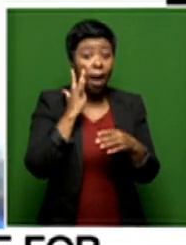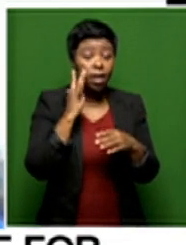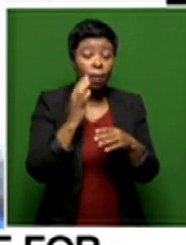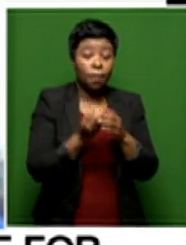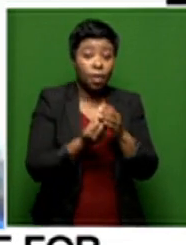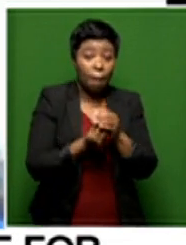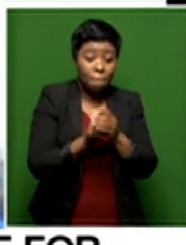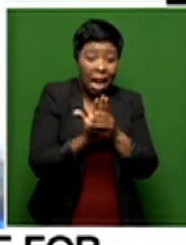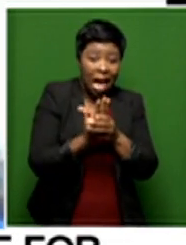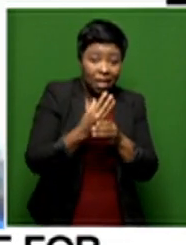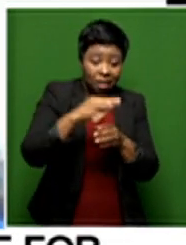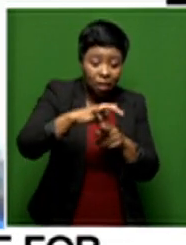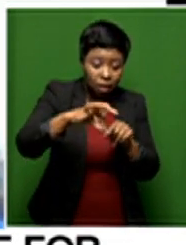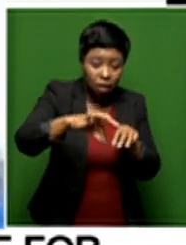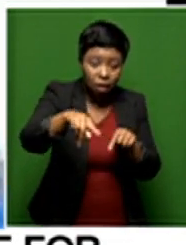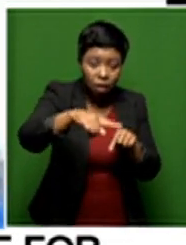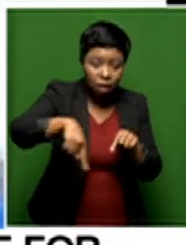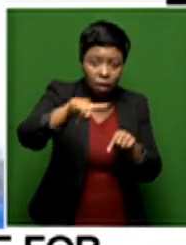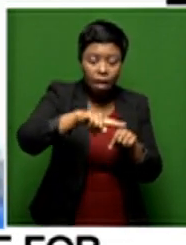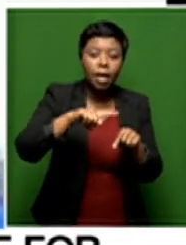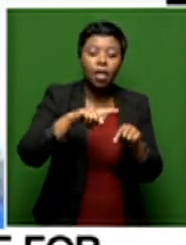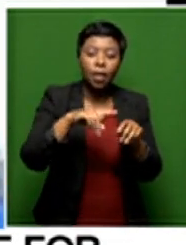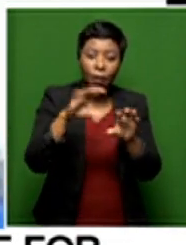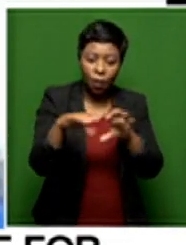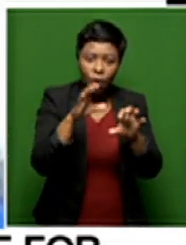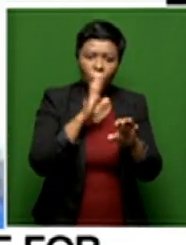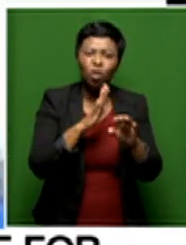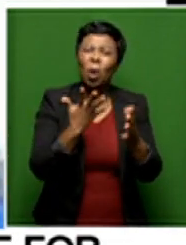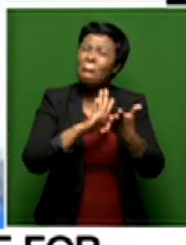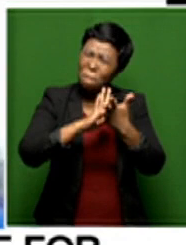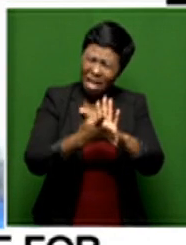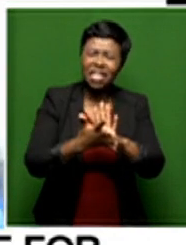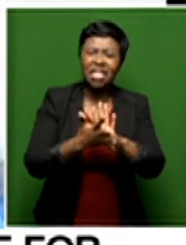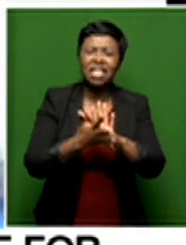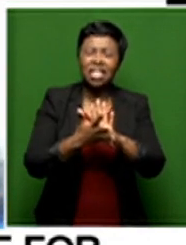not flowering, or the plants are flowering when the insects are not active. It messes up the whole